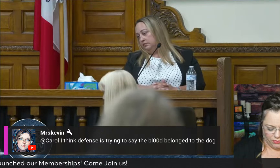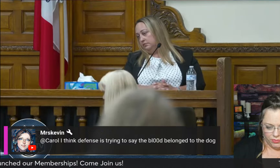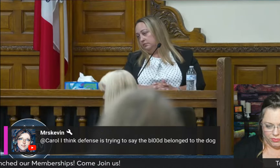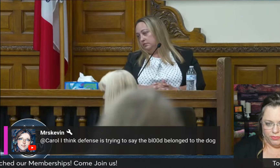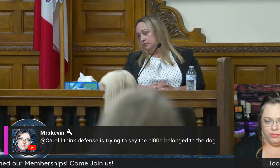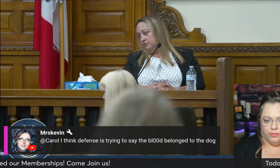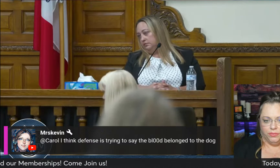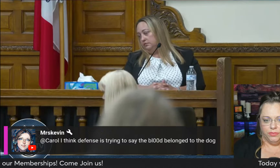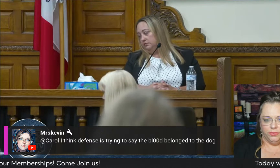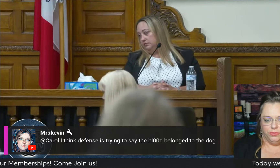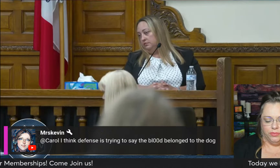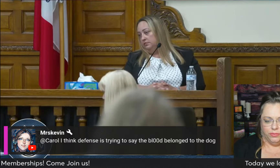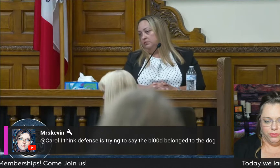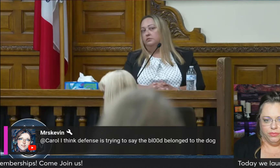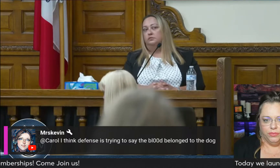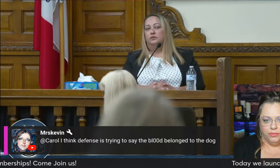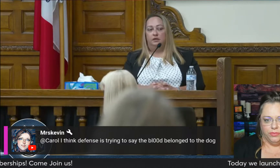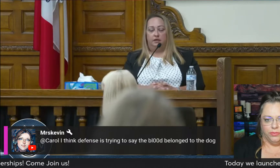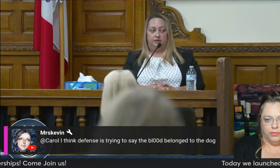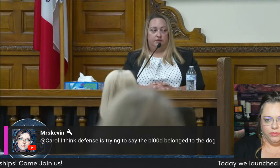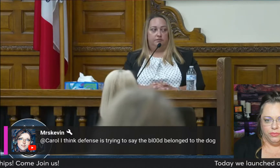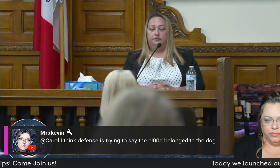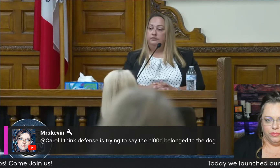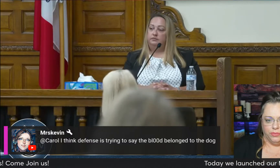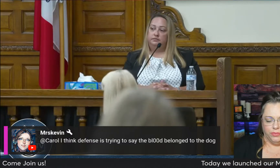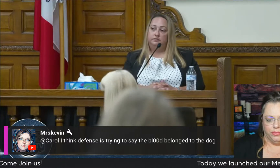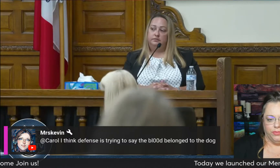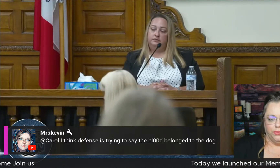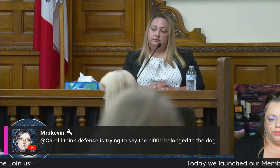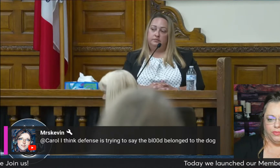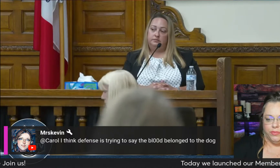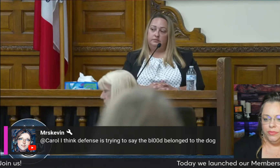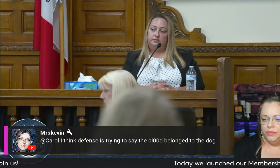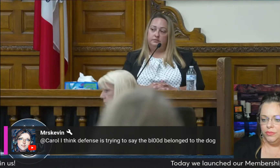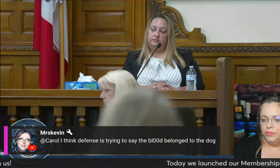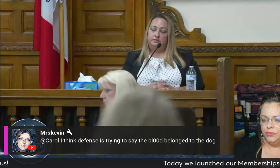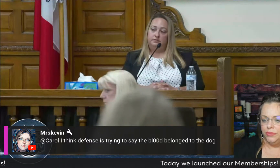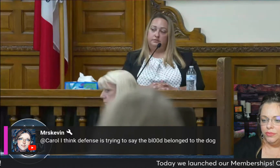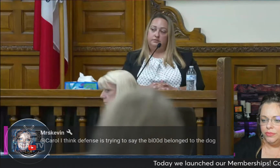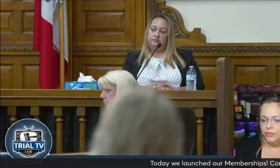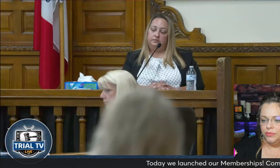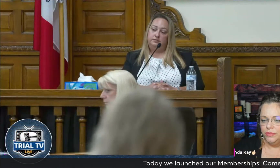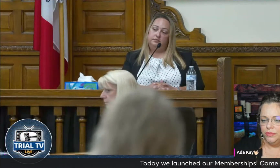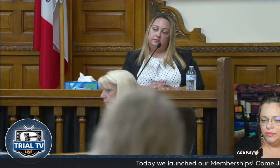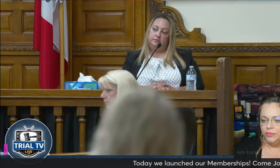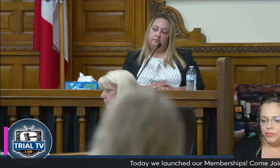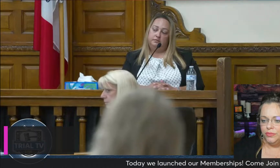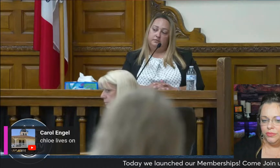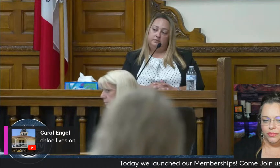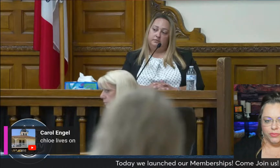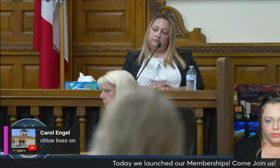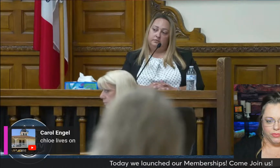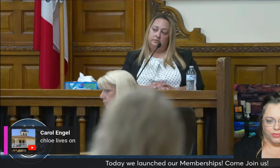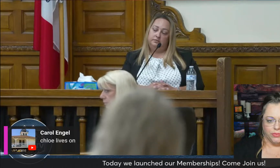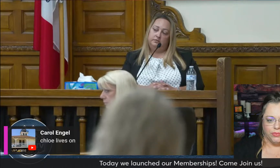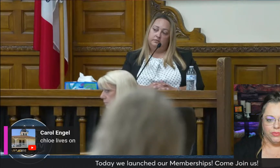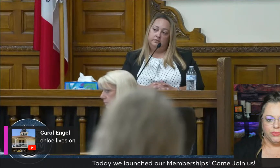high likelihood, couldn't you? Yes. So if you